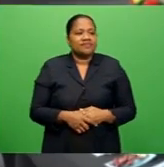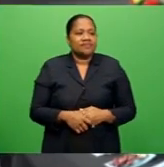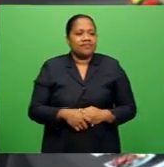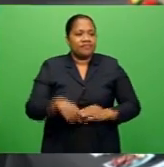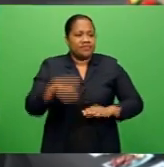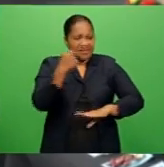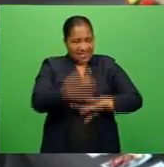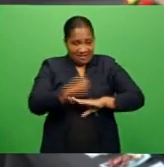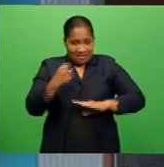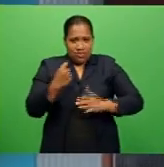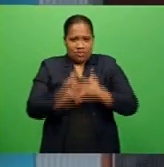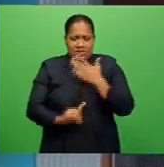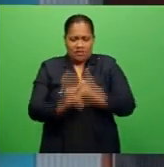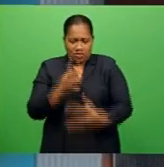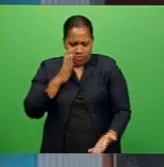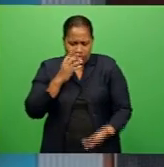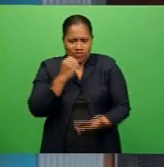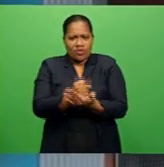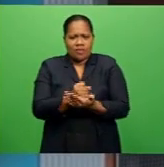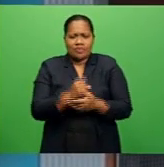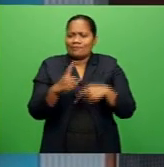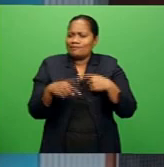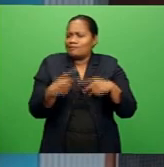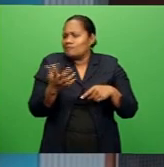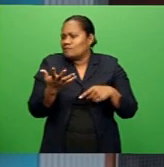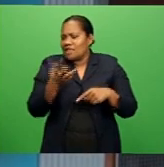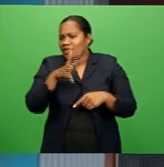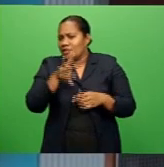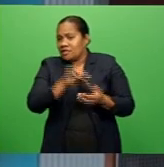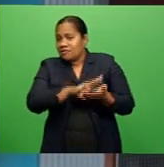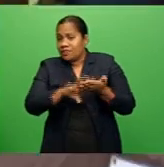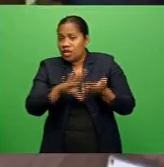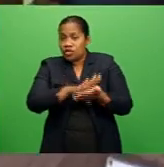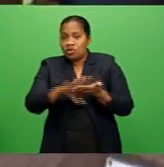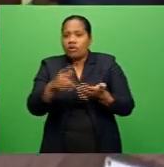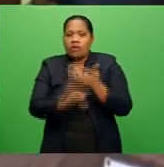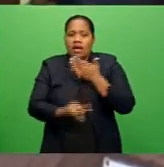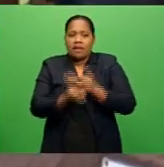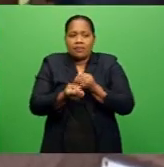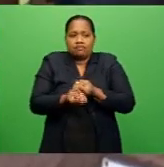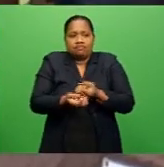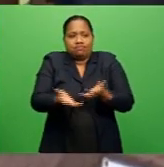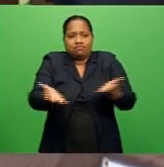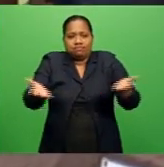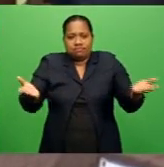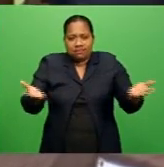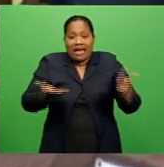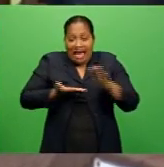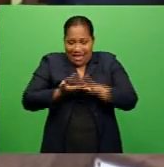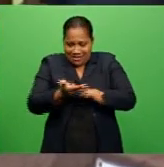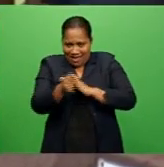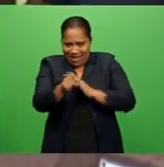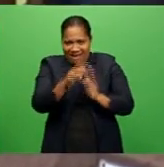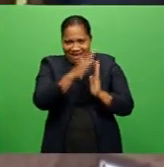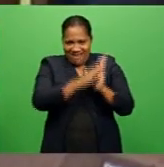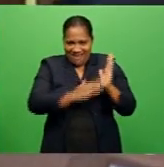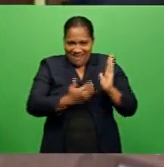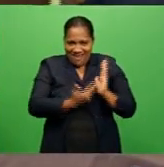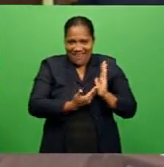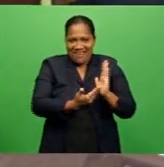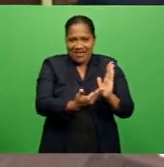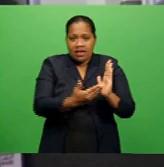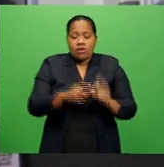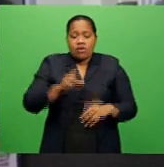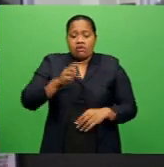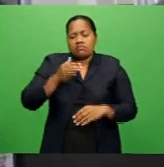earlier confirmed that around $30 million has so far been dispersed under the scheme, with over 9,000